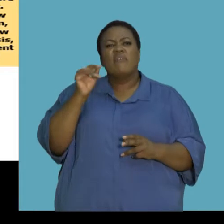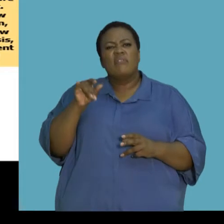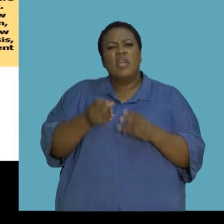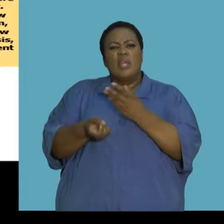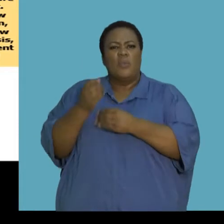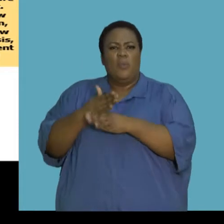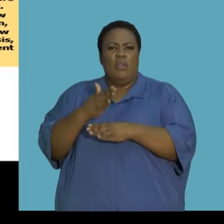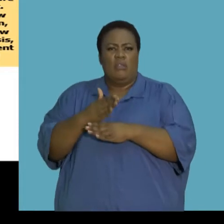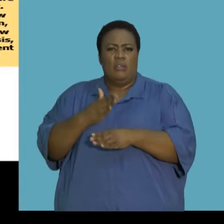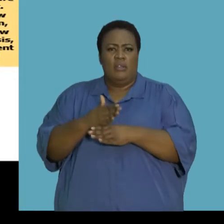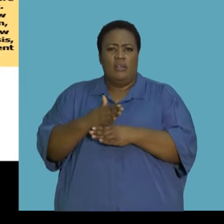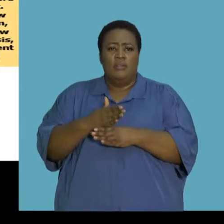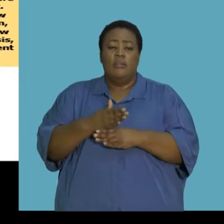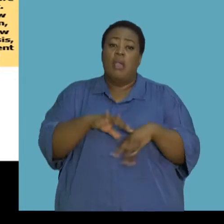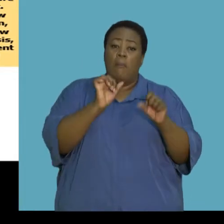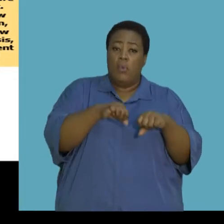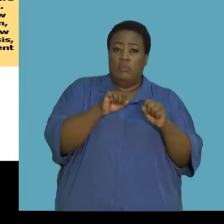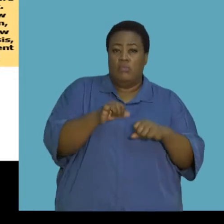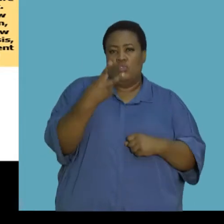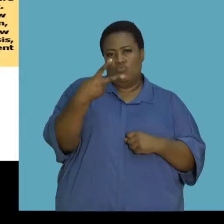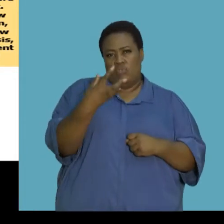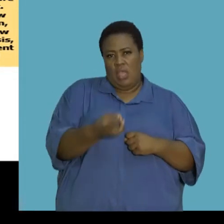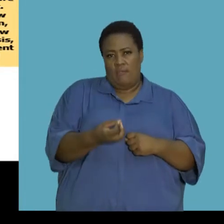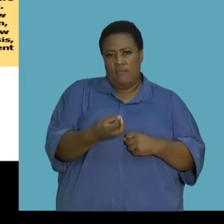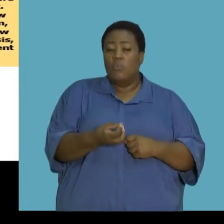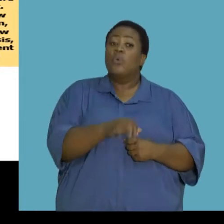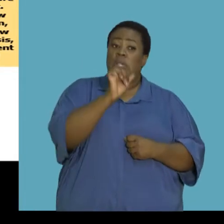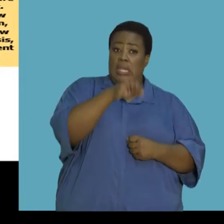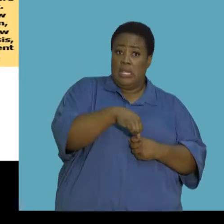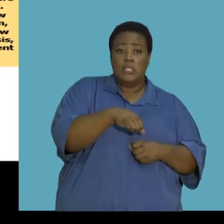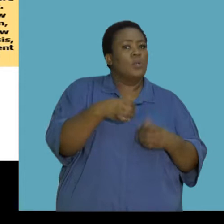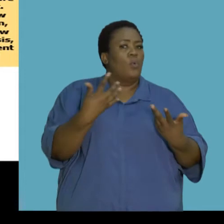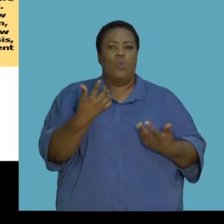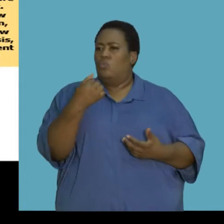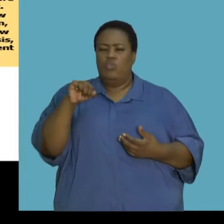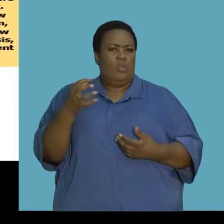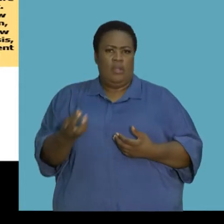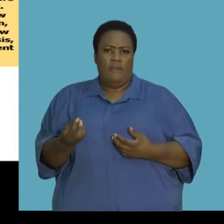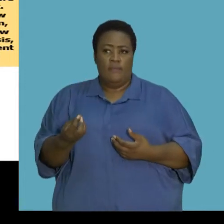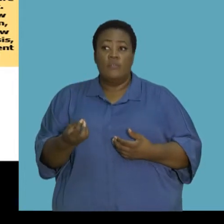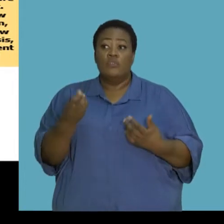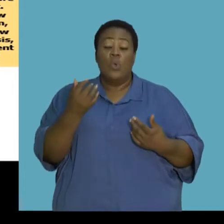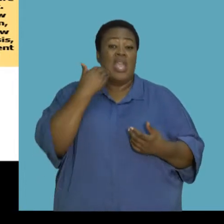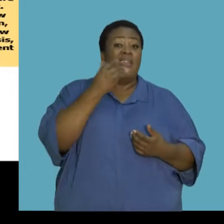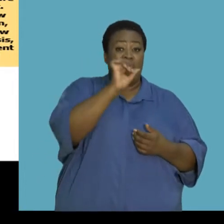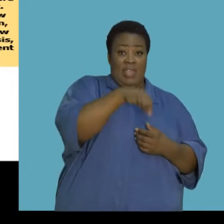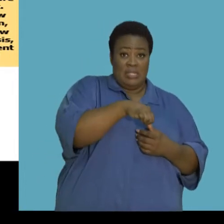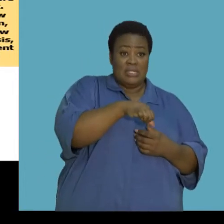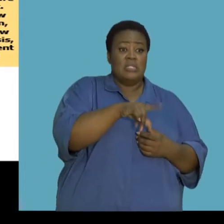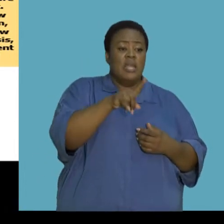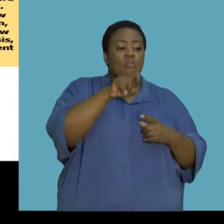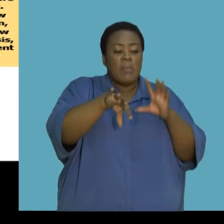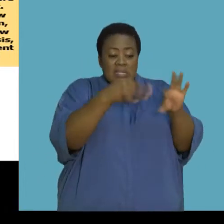two possibilities. Yes, it has, or no, it hasn't. If it has, we've got to analyze the